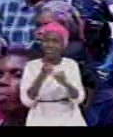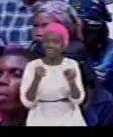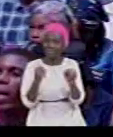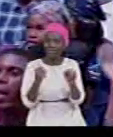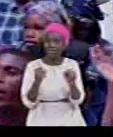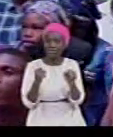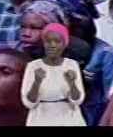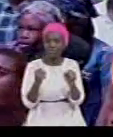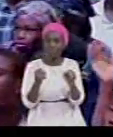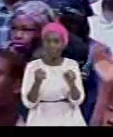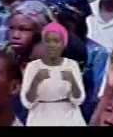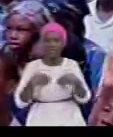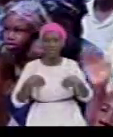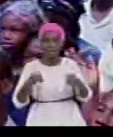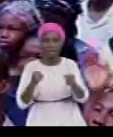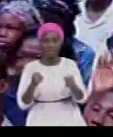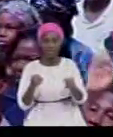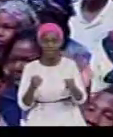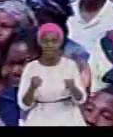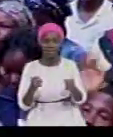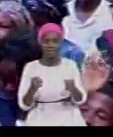salvation, healing,